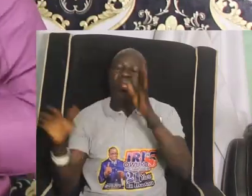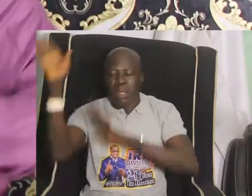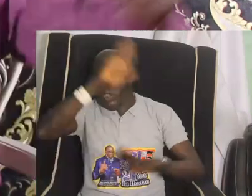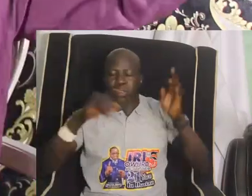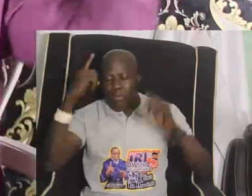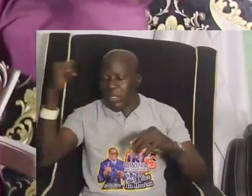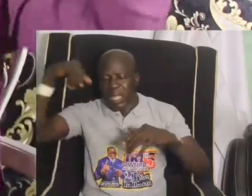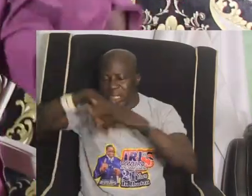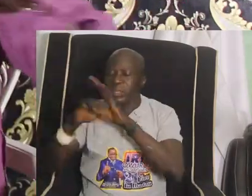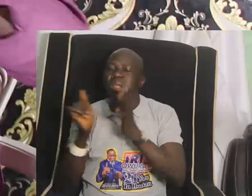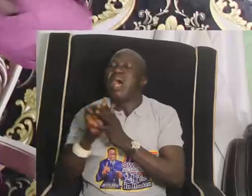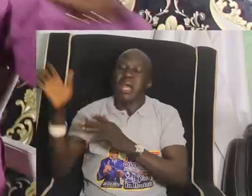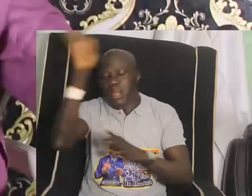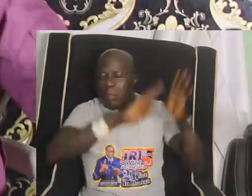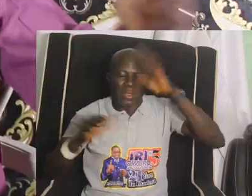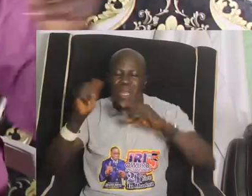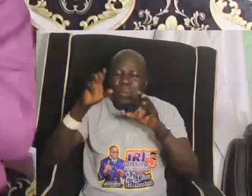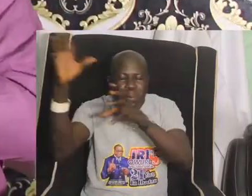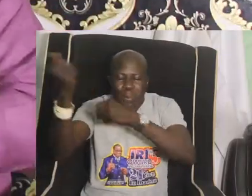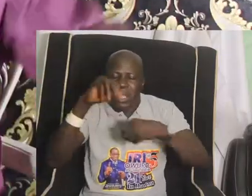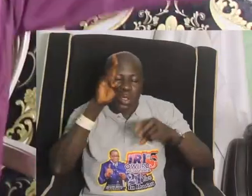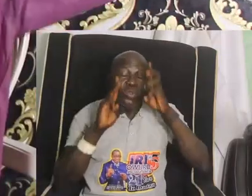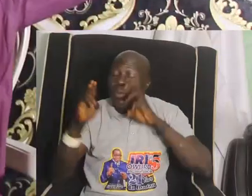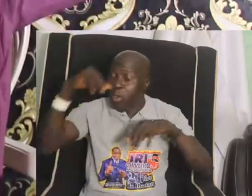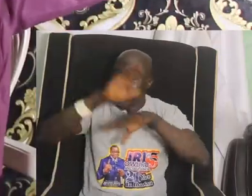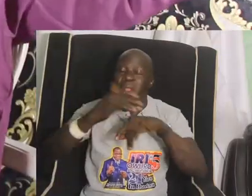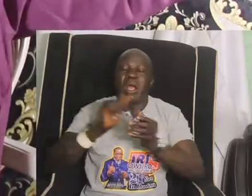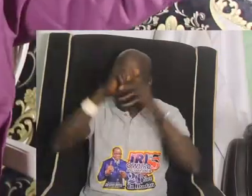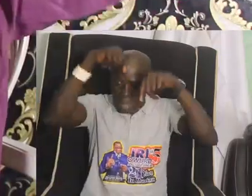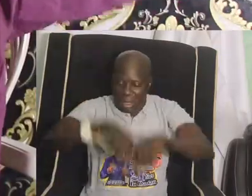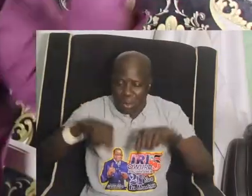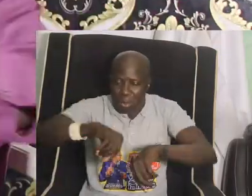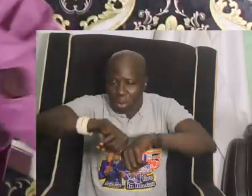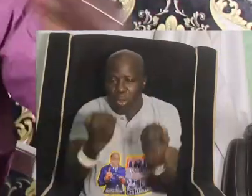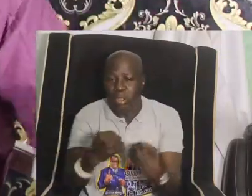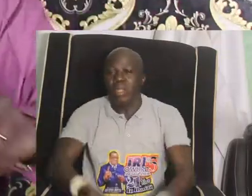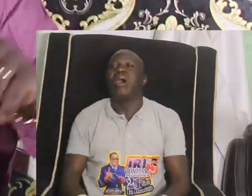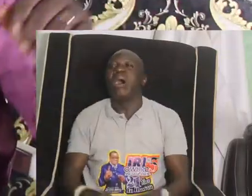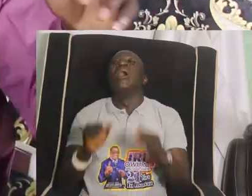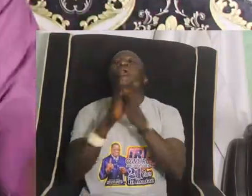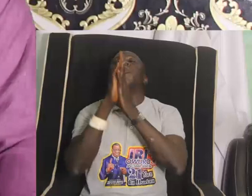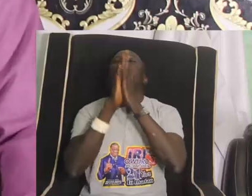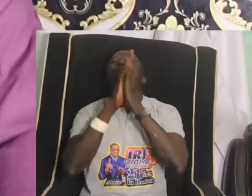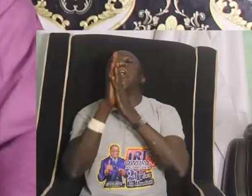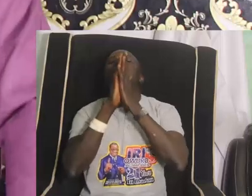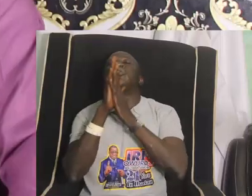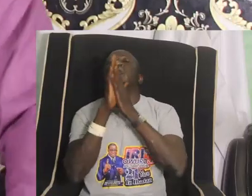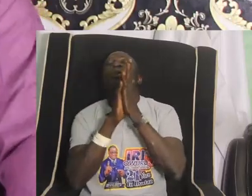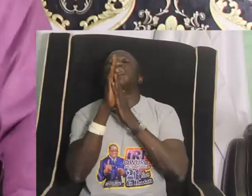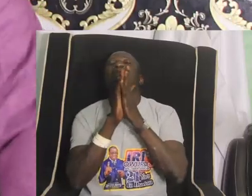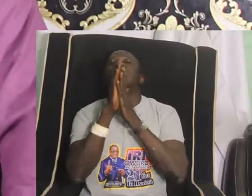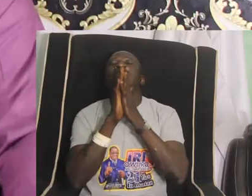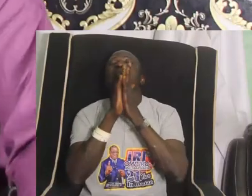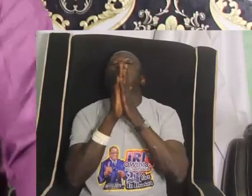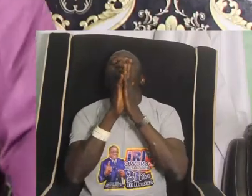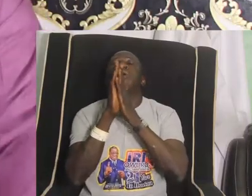battle of nightmare, the God that take away sleep from one, Lord, conquer it together, in the name of Jesus, in